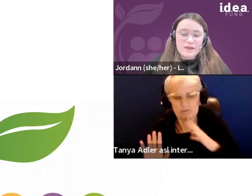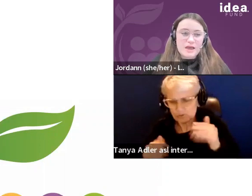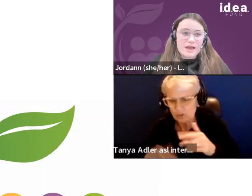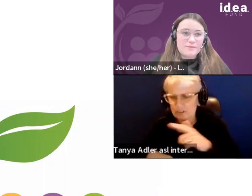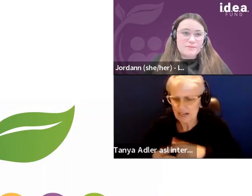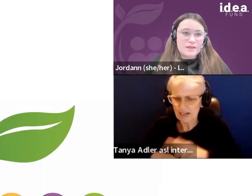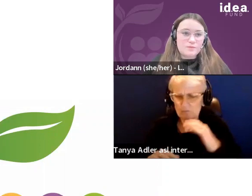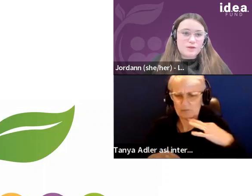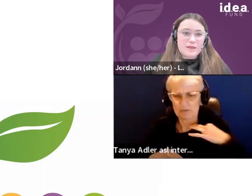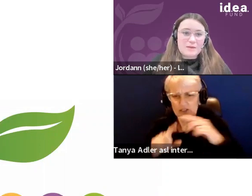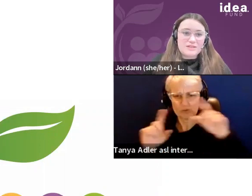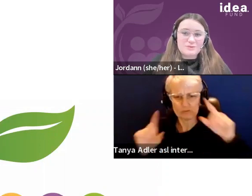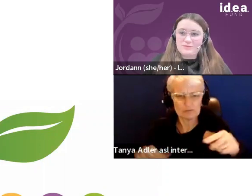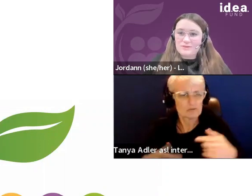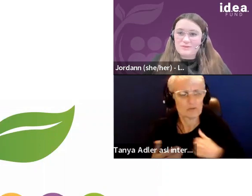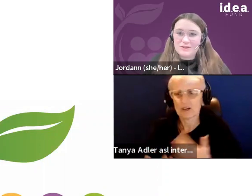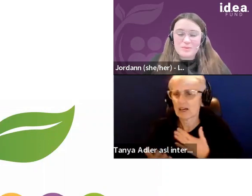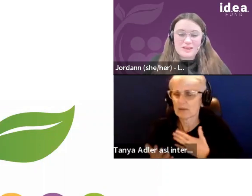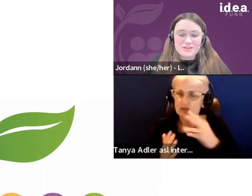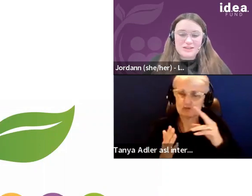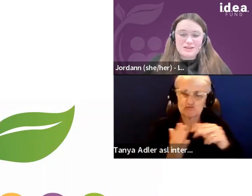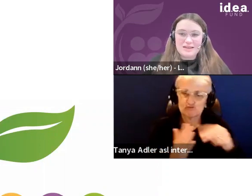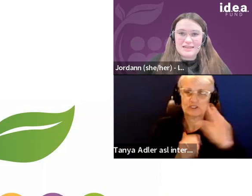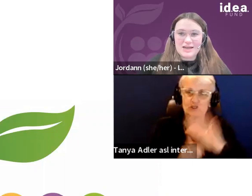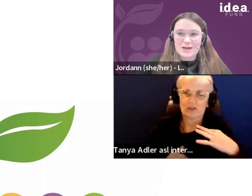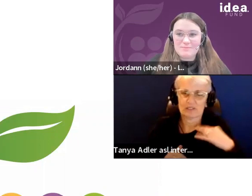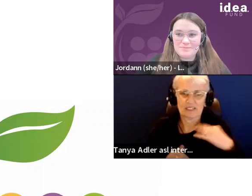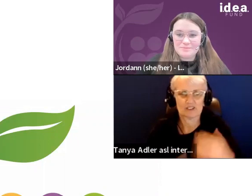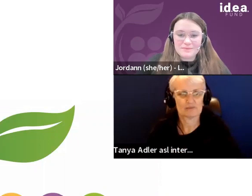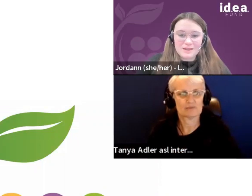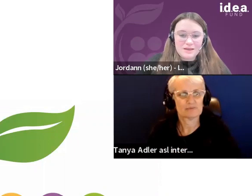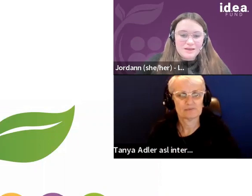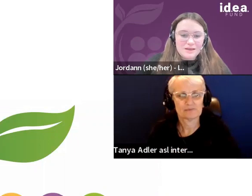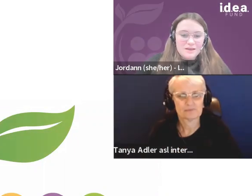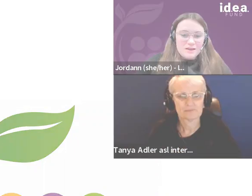form, and we'd be happy to review your application at that time.